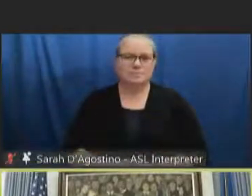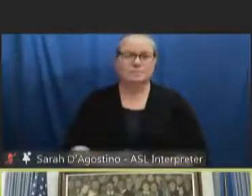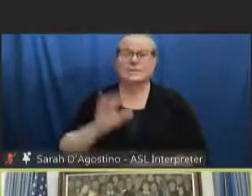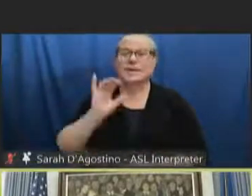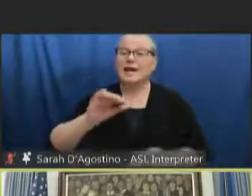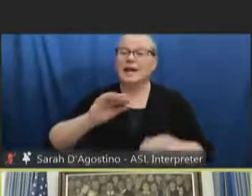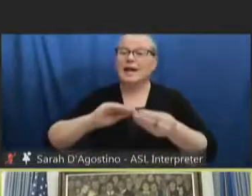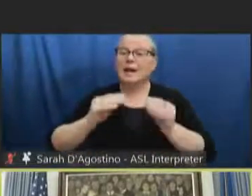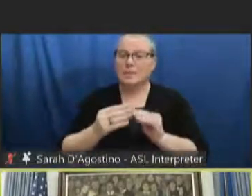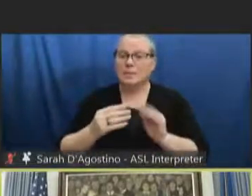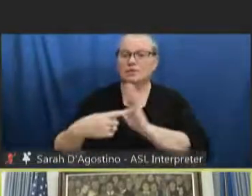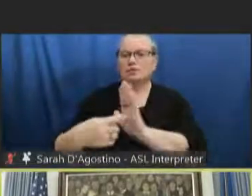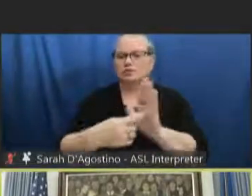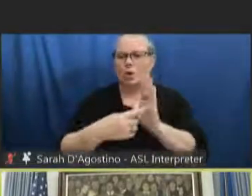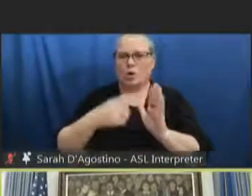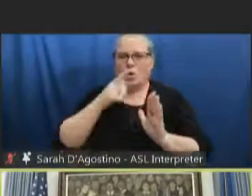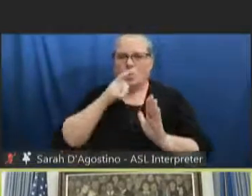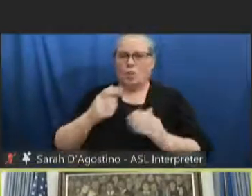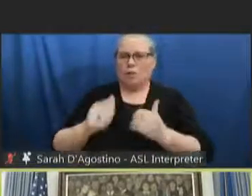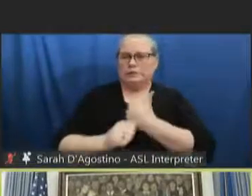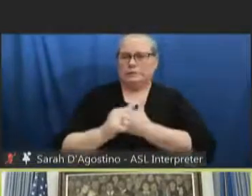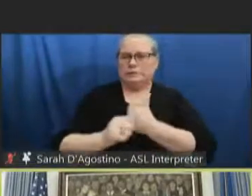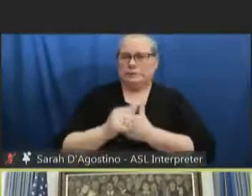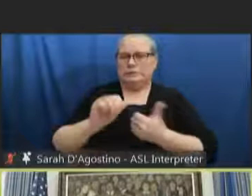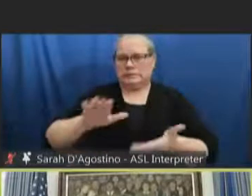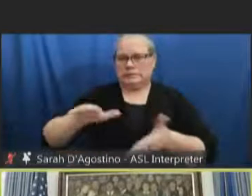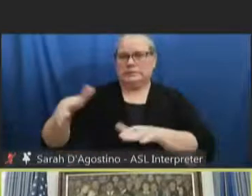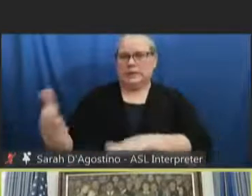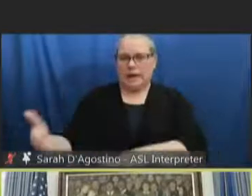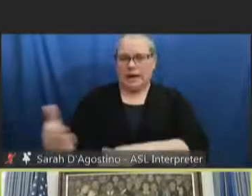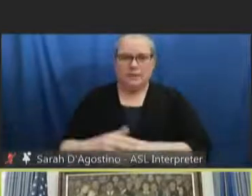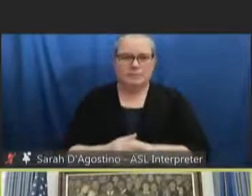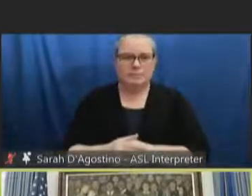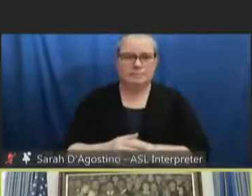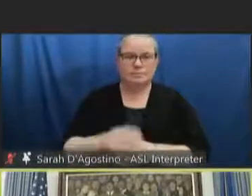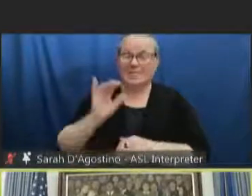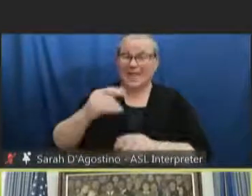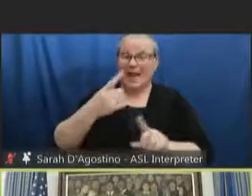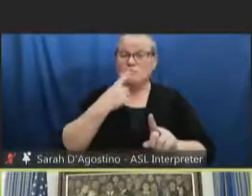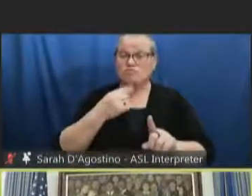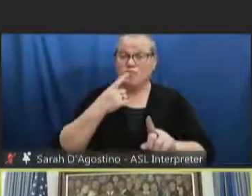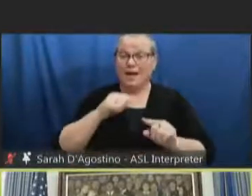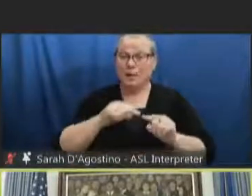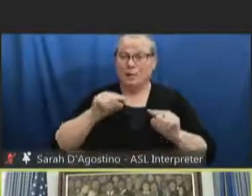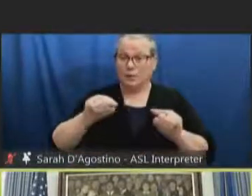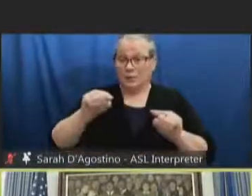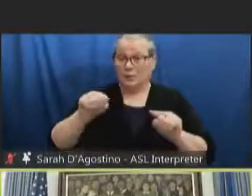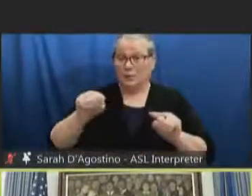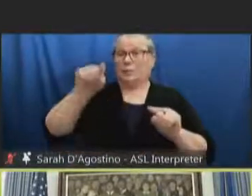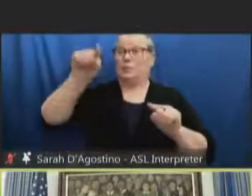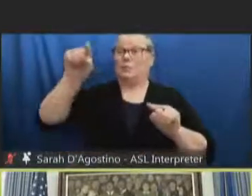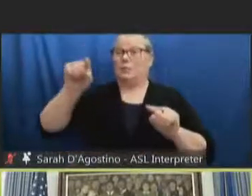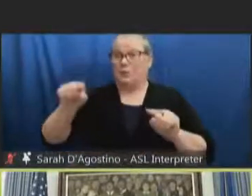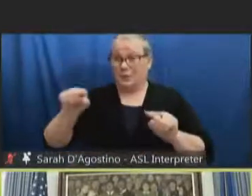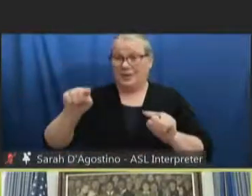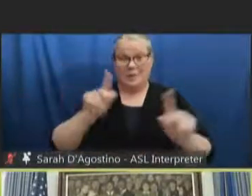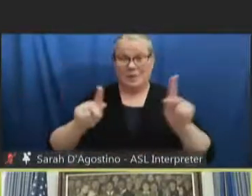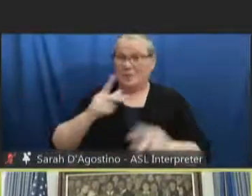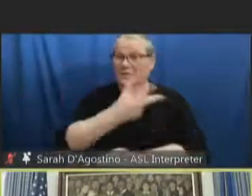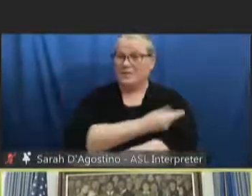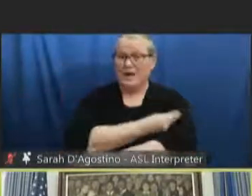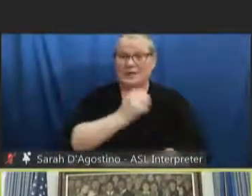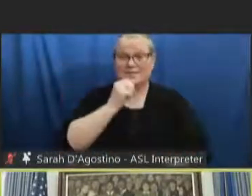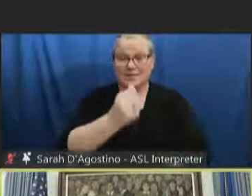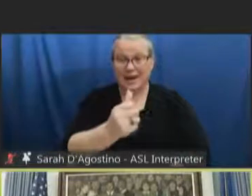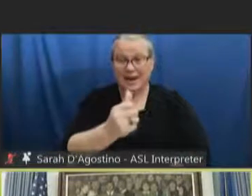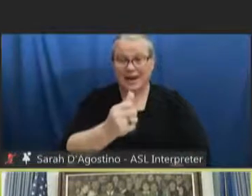risk of death. And here you can see the red line are folks who are not fully vaccinated. And there you're